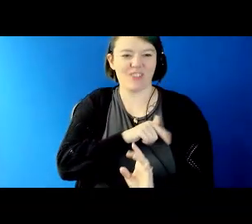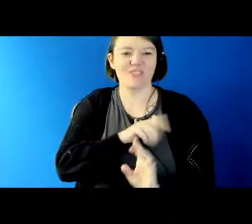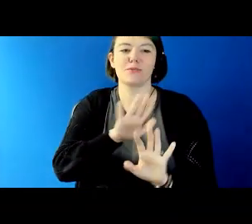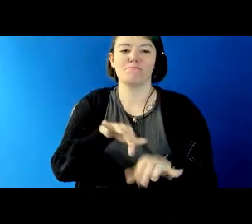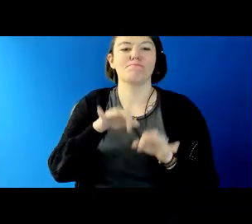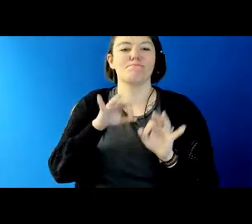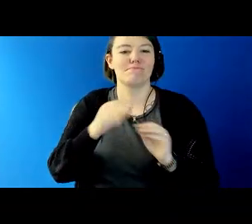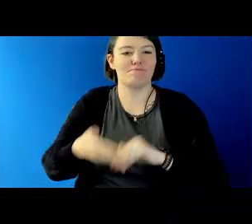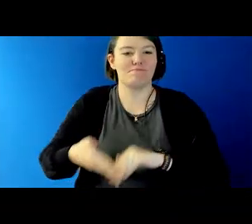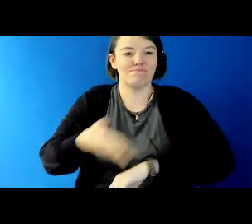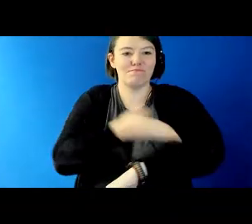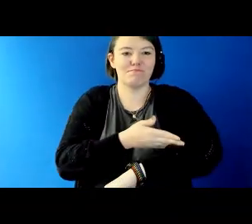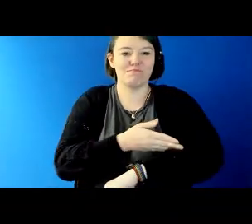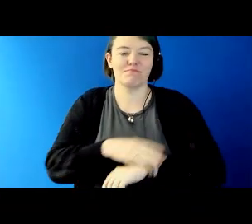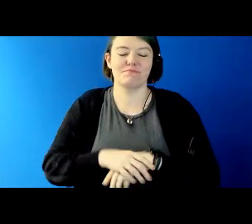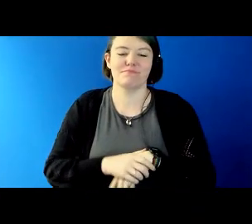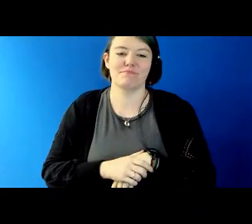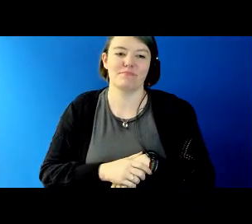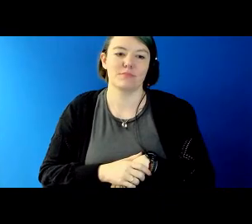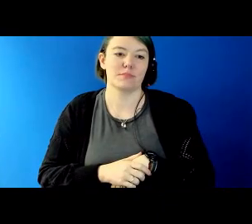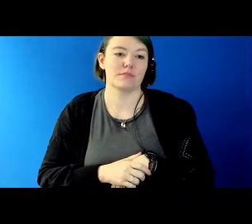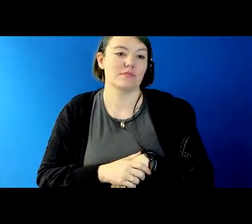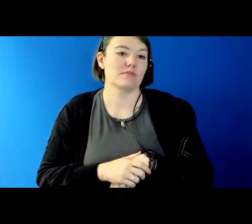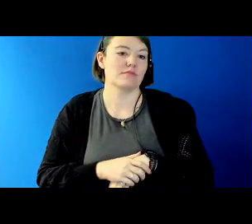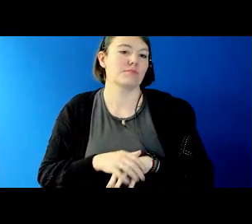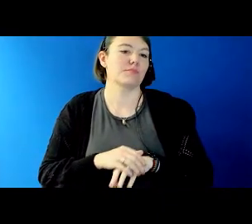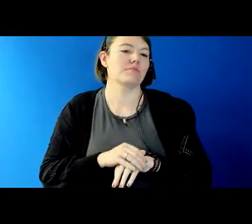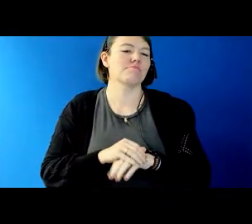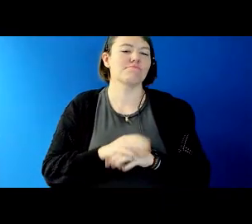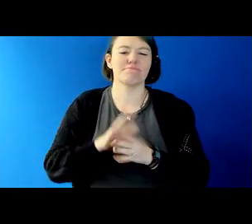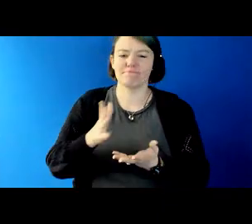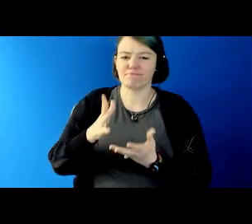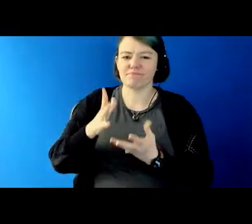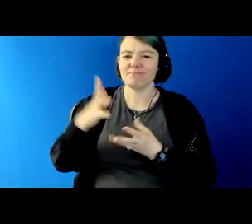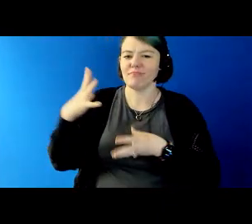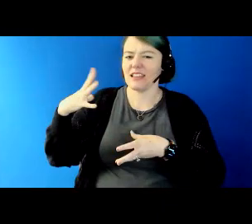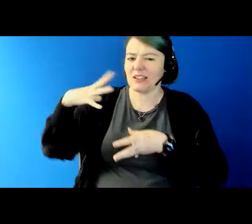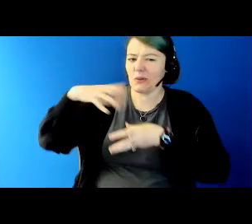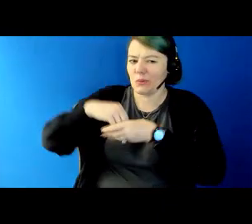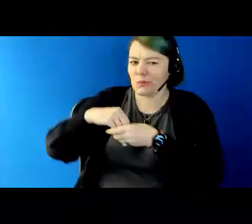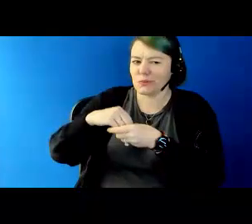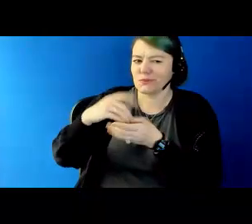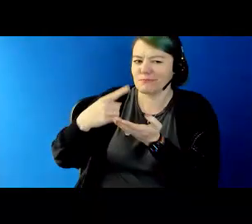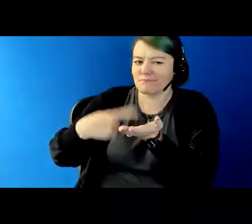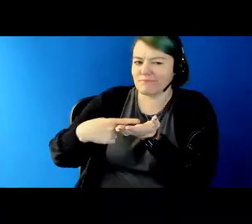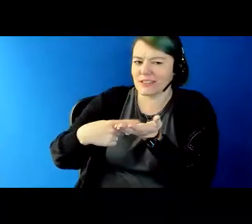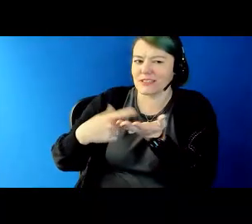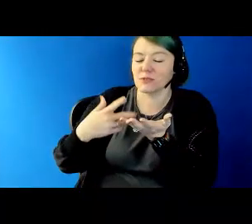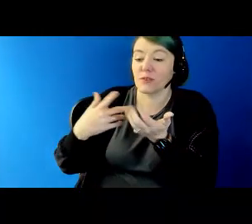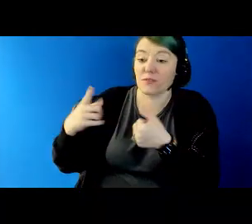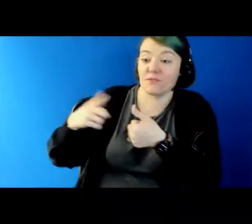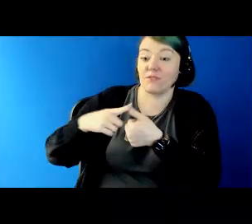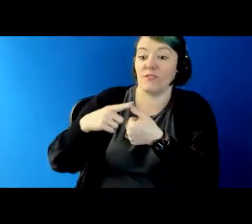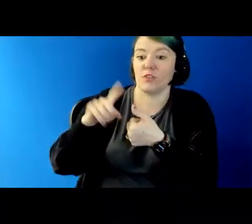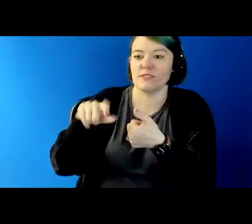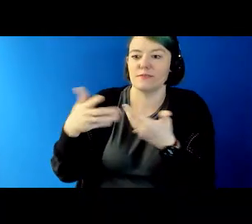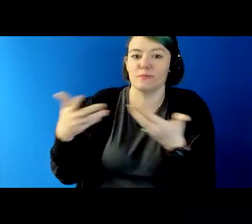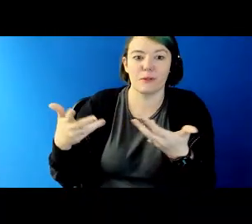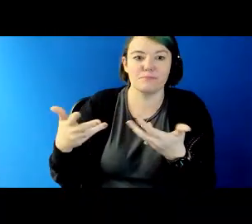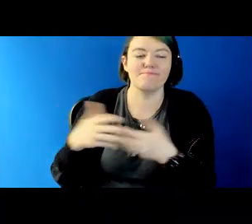to lead with inclusion, it starts with respect. Respect is the foundation of inclusive leadership. It's not just about